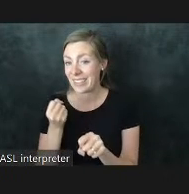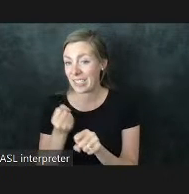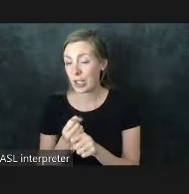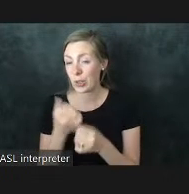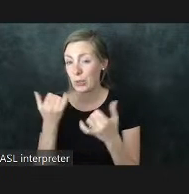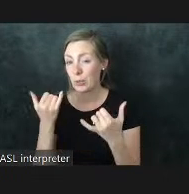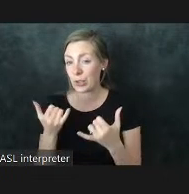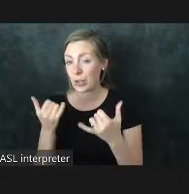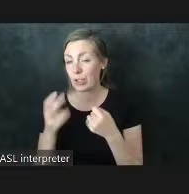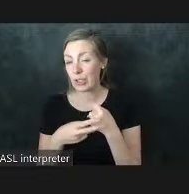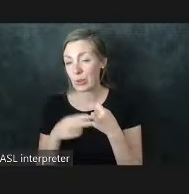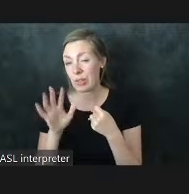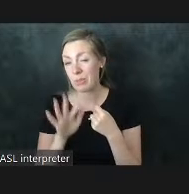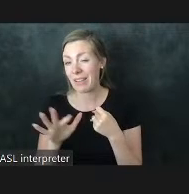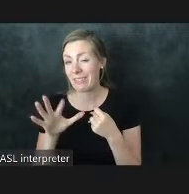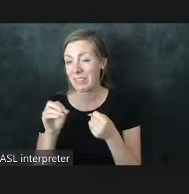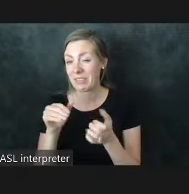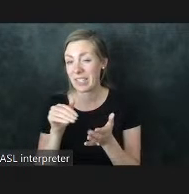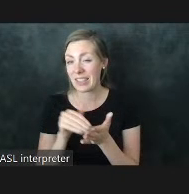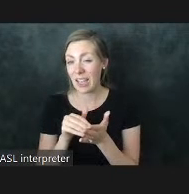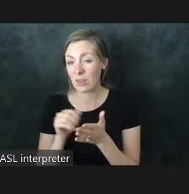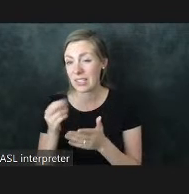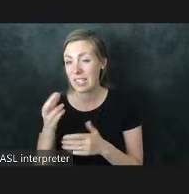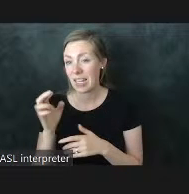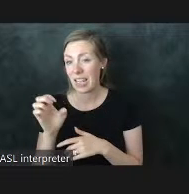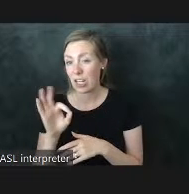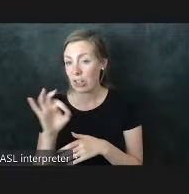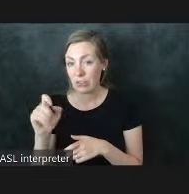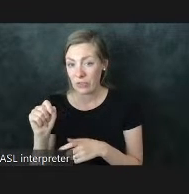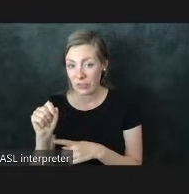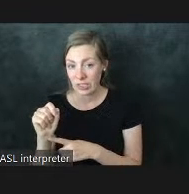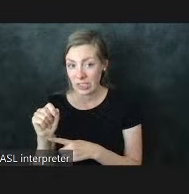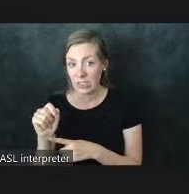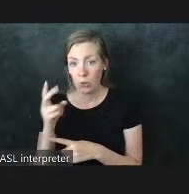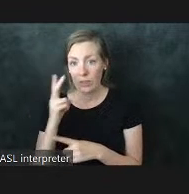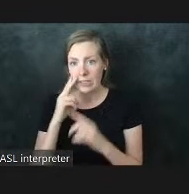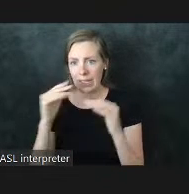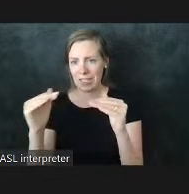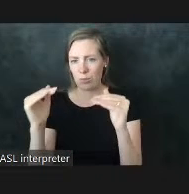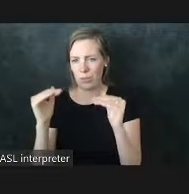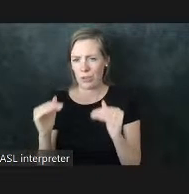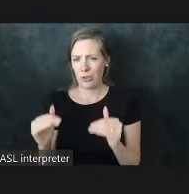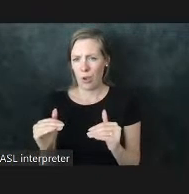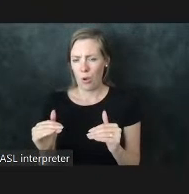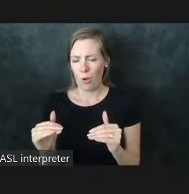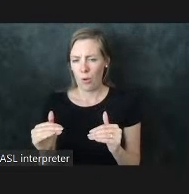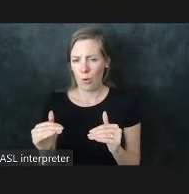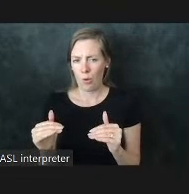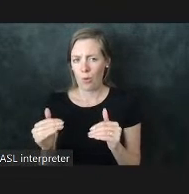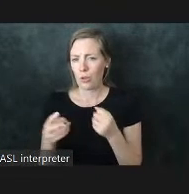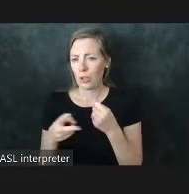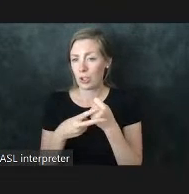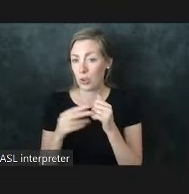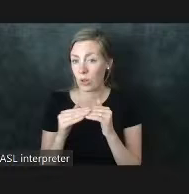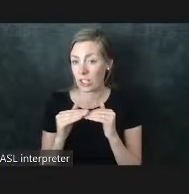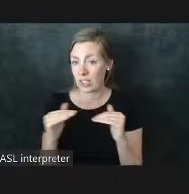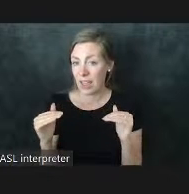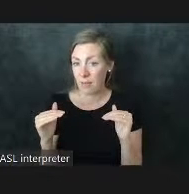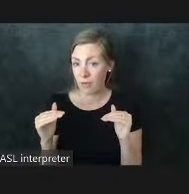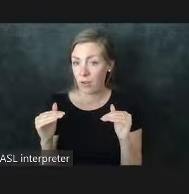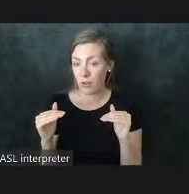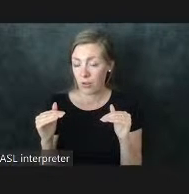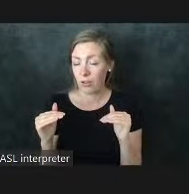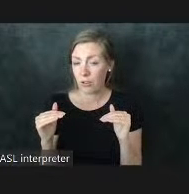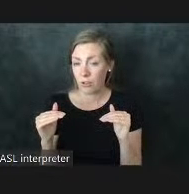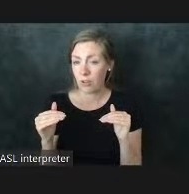Storage is at about 50,000 acre feet. And you can see it's well below what's authorized. The storage level is authorized to be stored